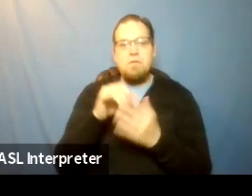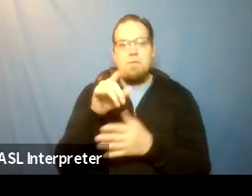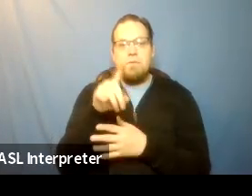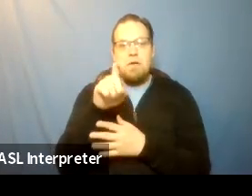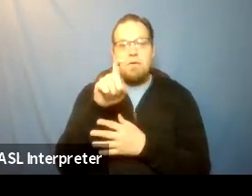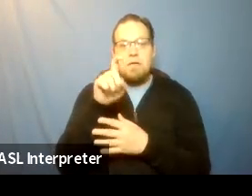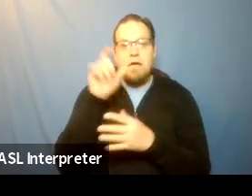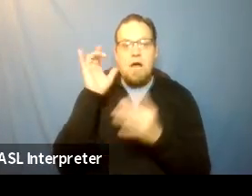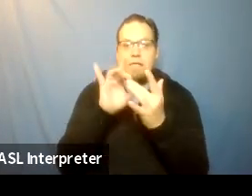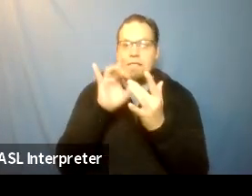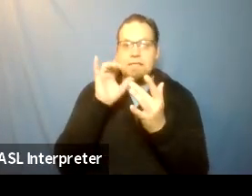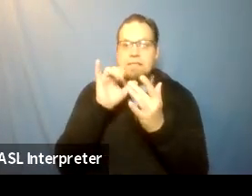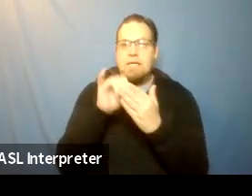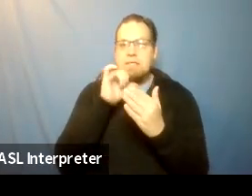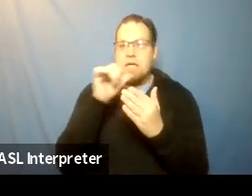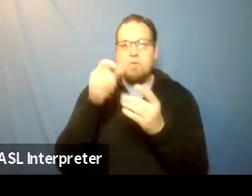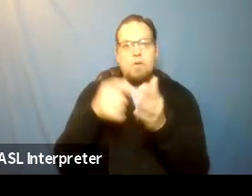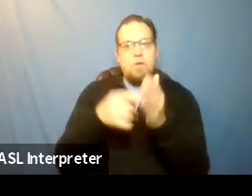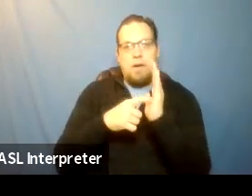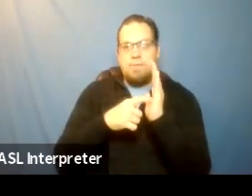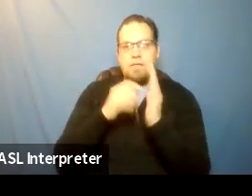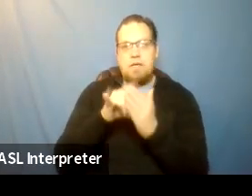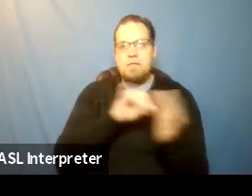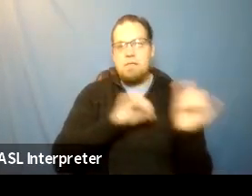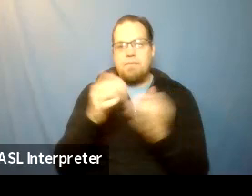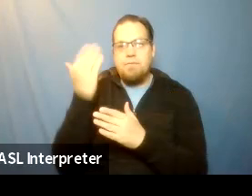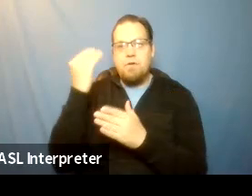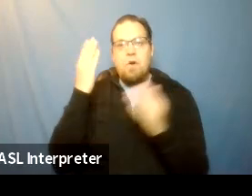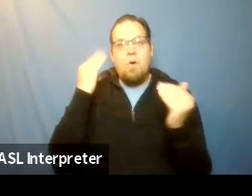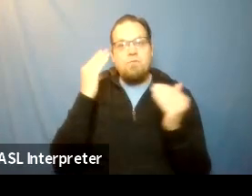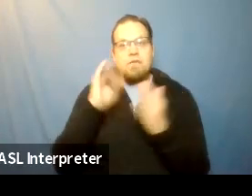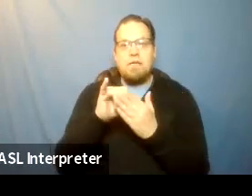not a requirement as it was. So that will hopefully, it